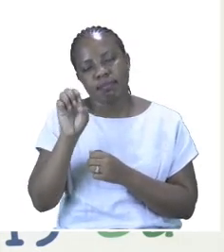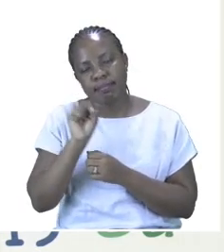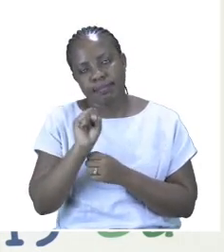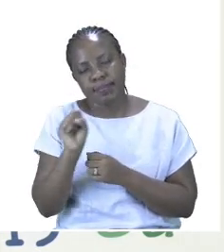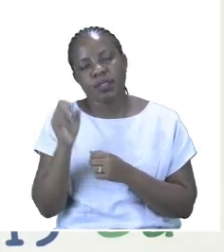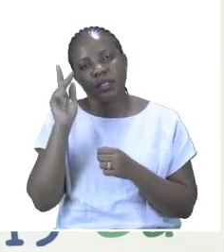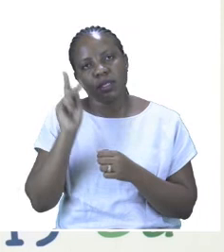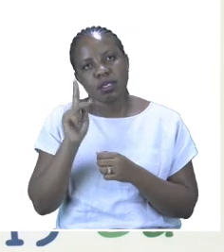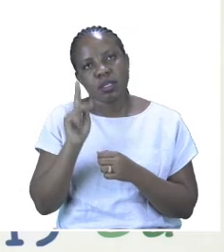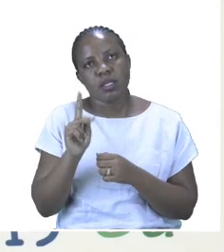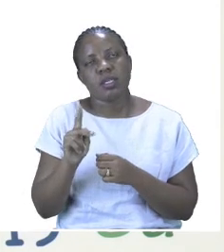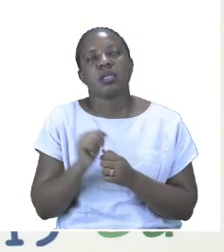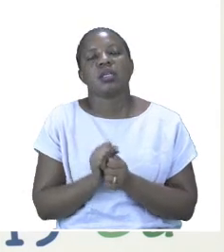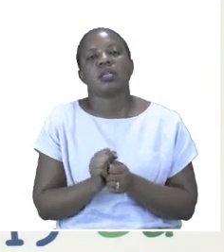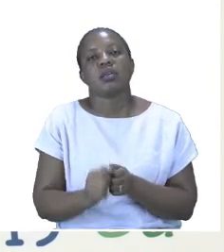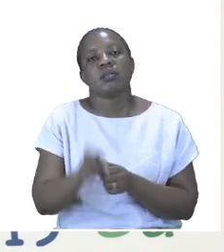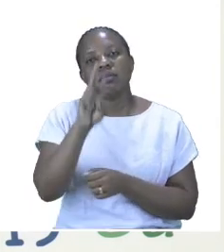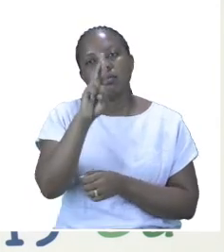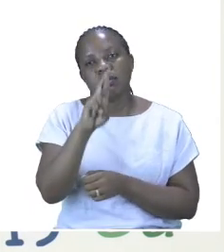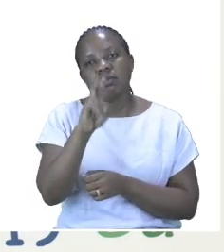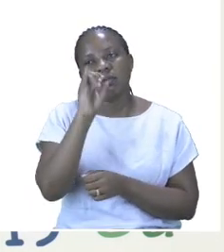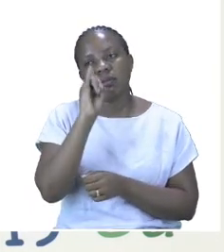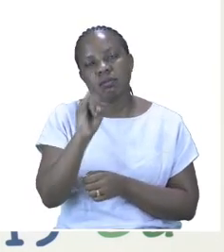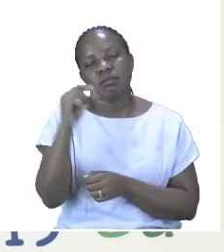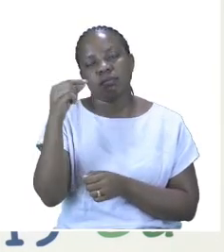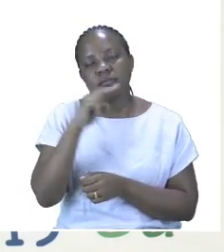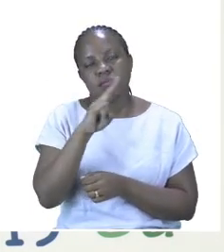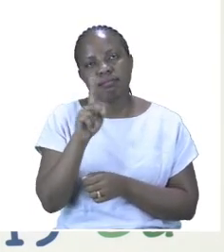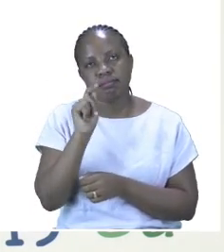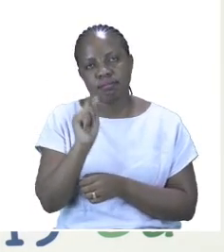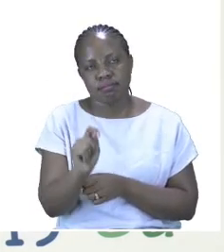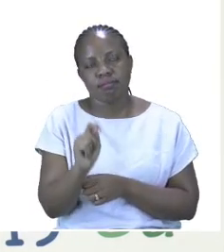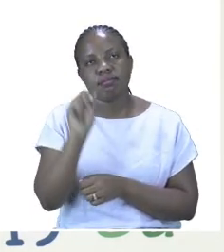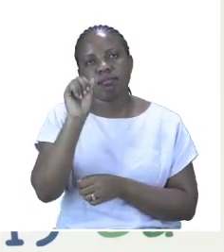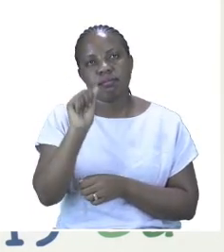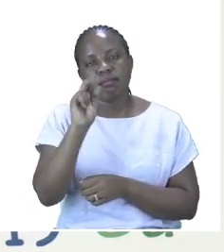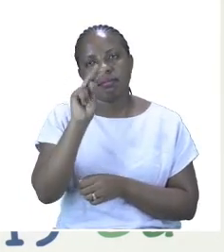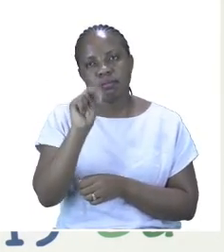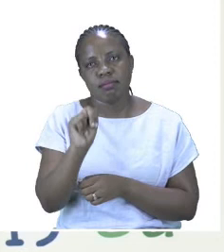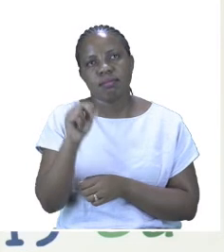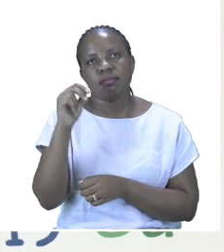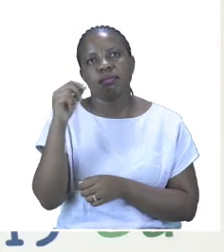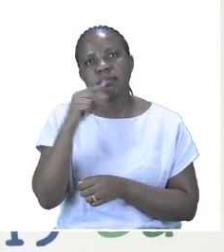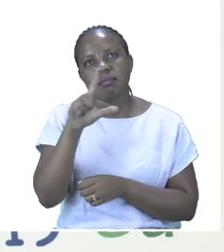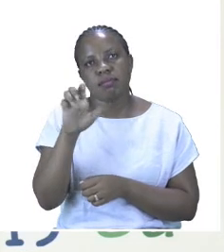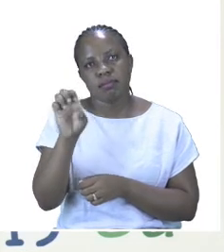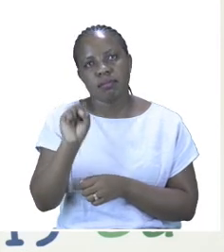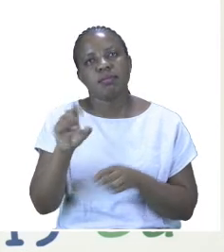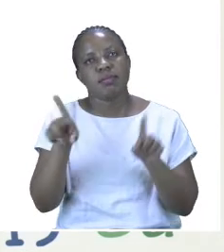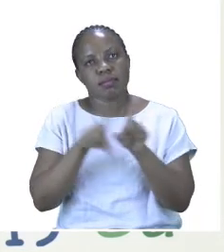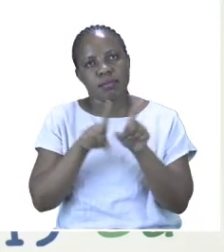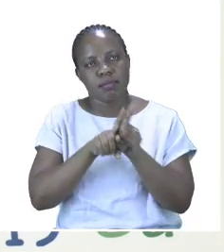is straight up and straight across, just like mine here. Now that I've told